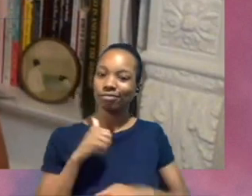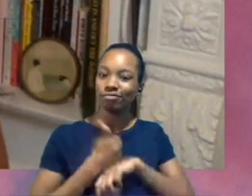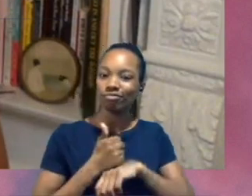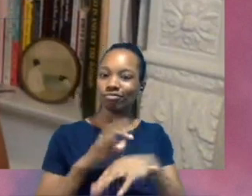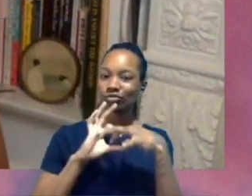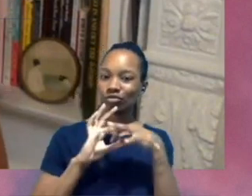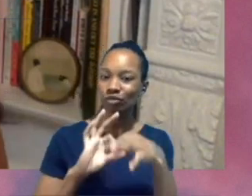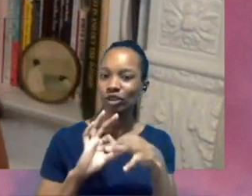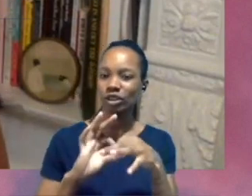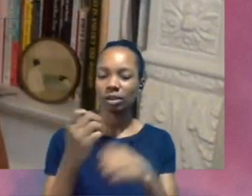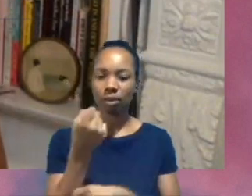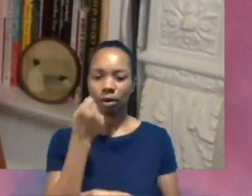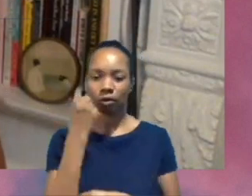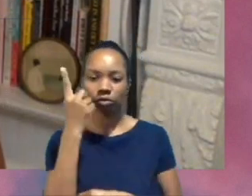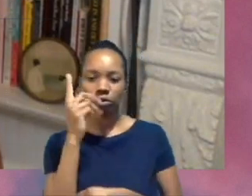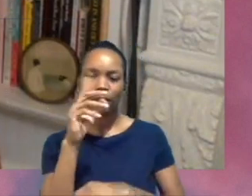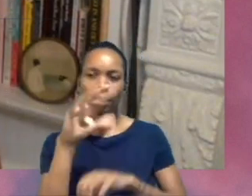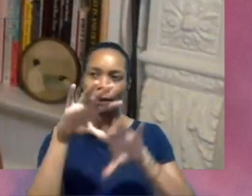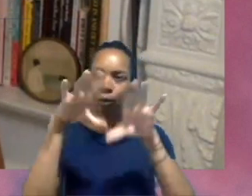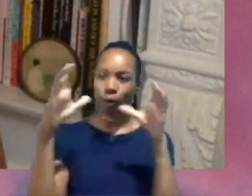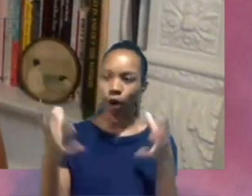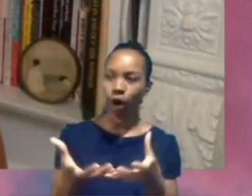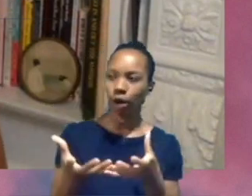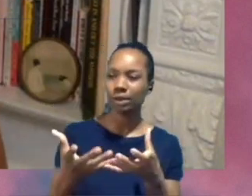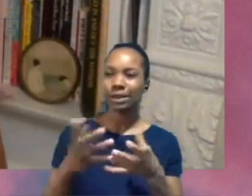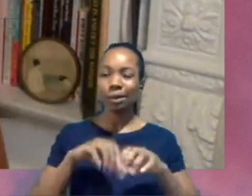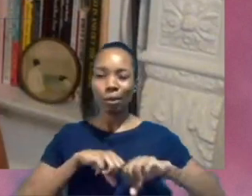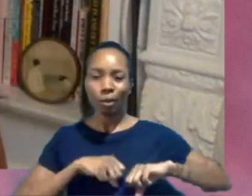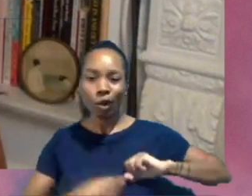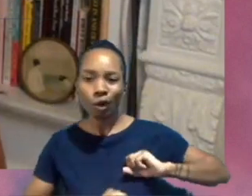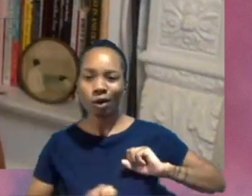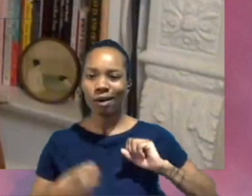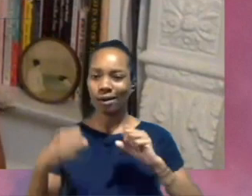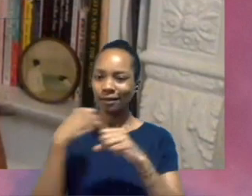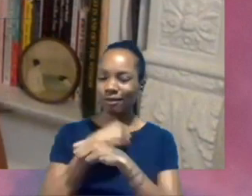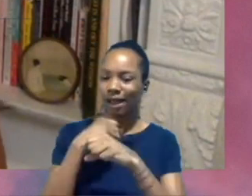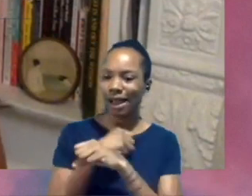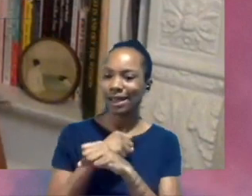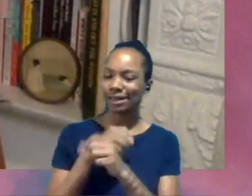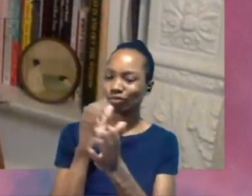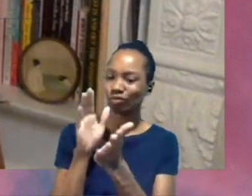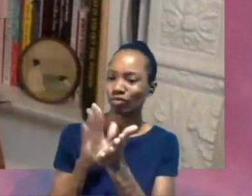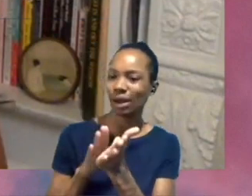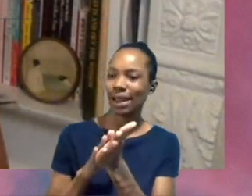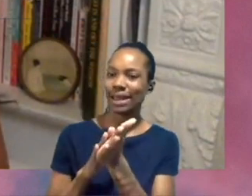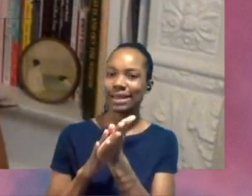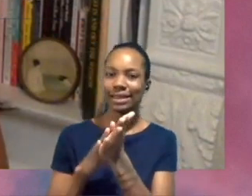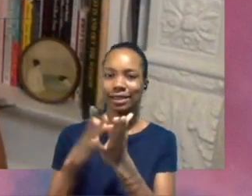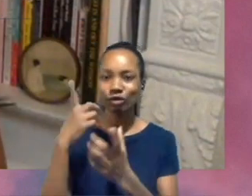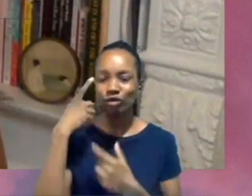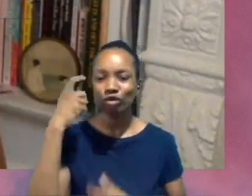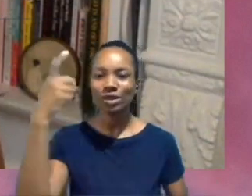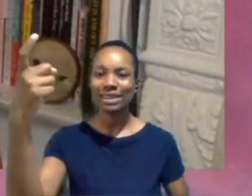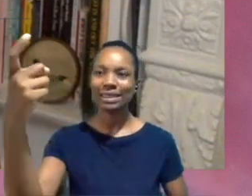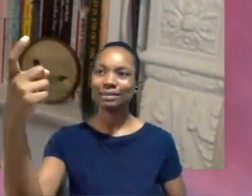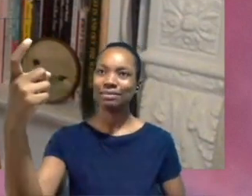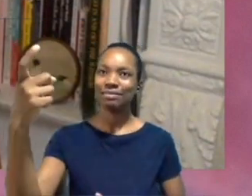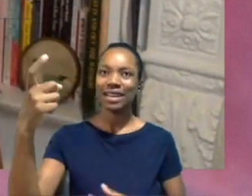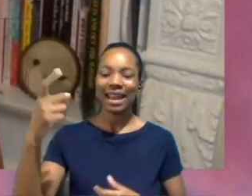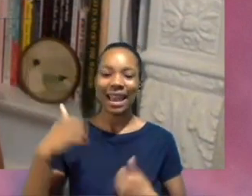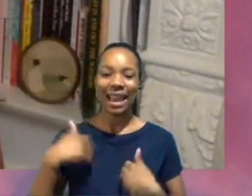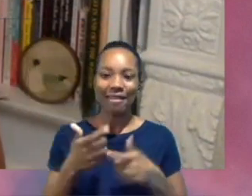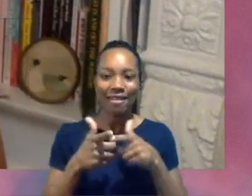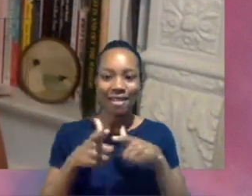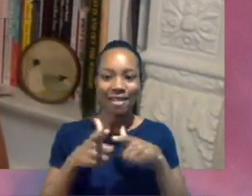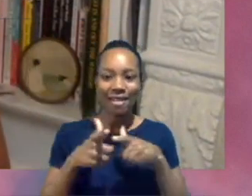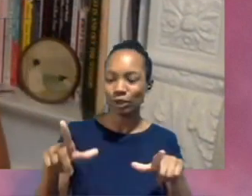world and mourn and fight and praise and dream and find language for what seems languageless. And it